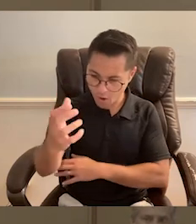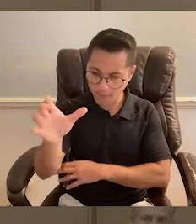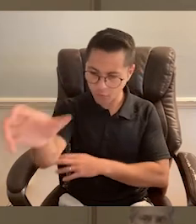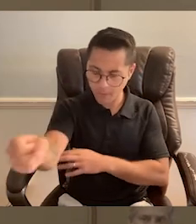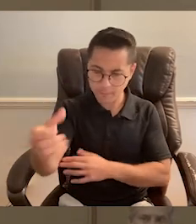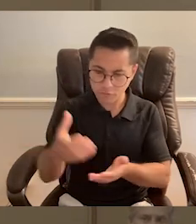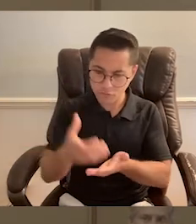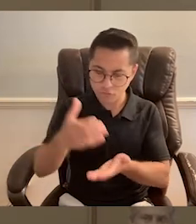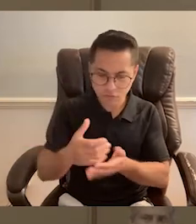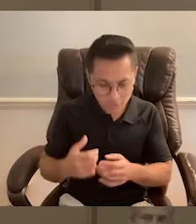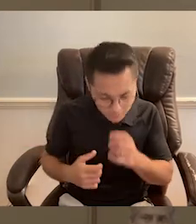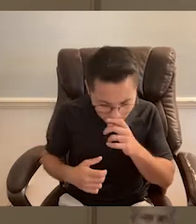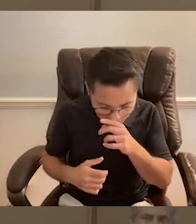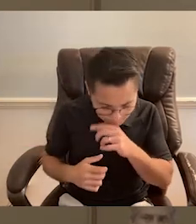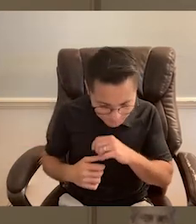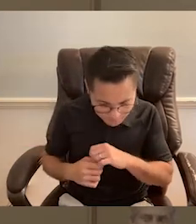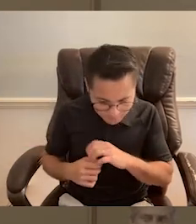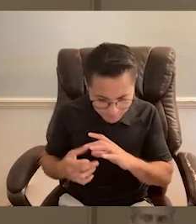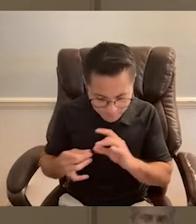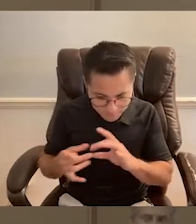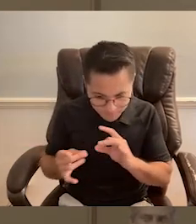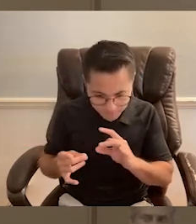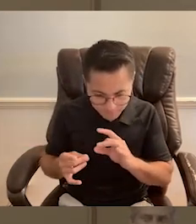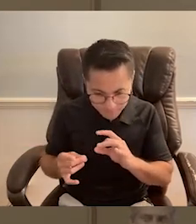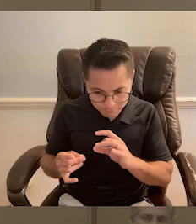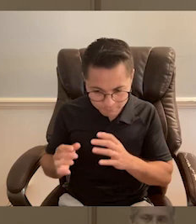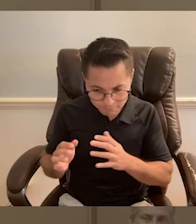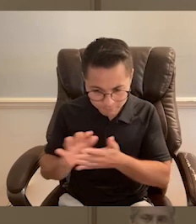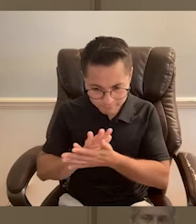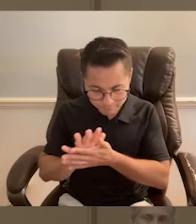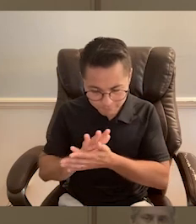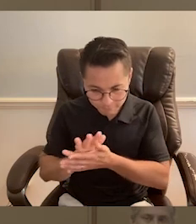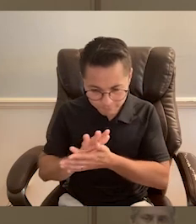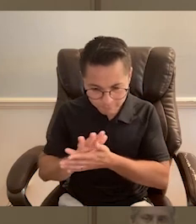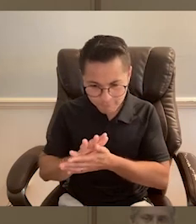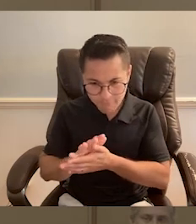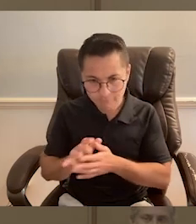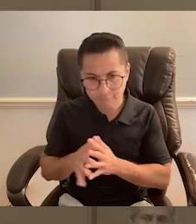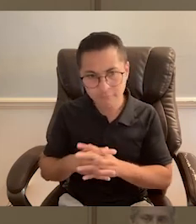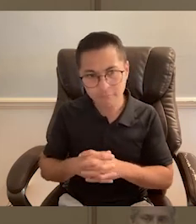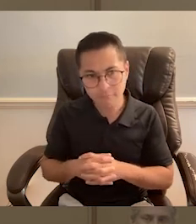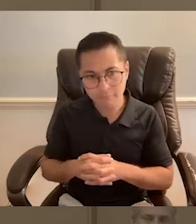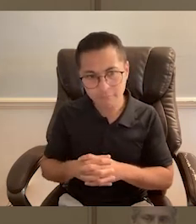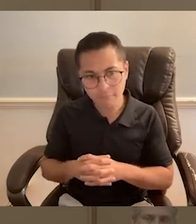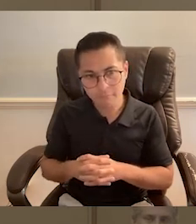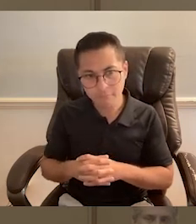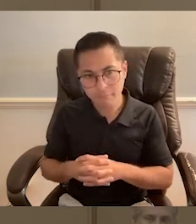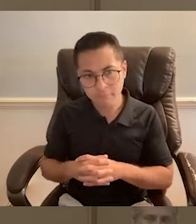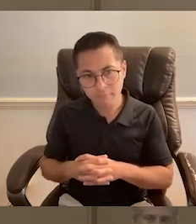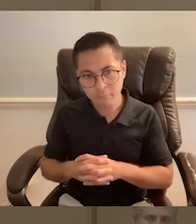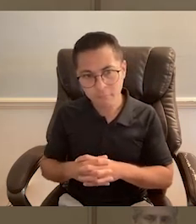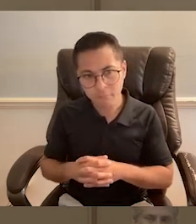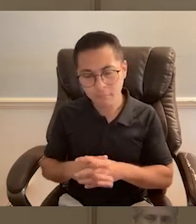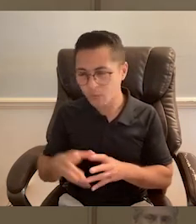nonverbal person can look at a picture and then it says, I want this person, or I say